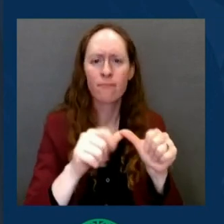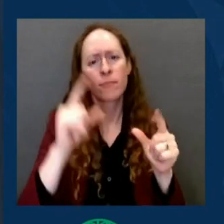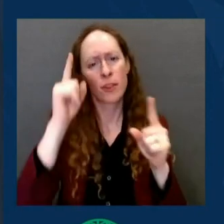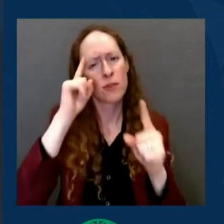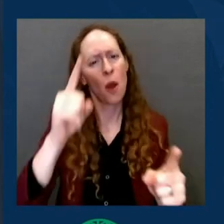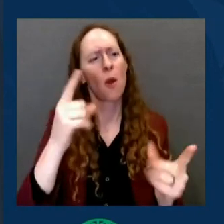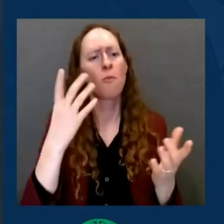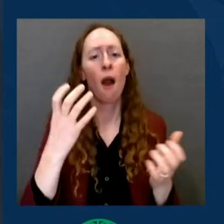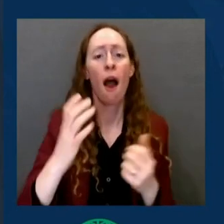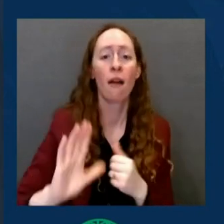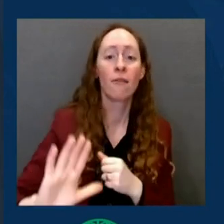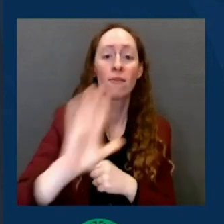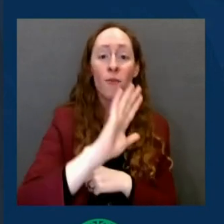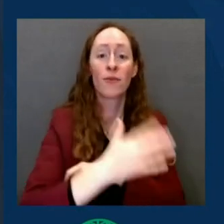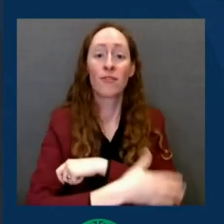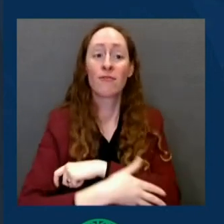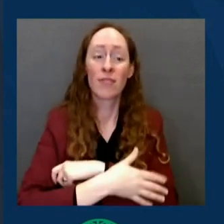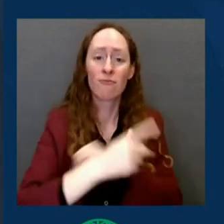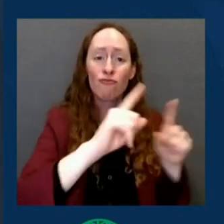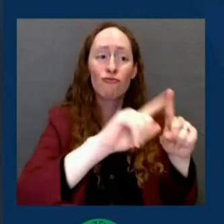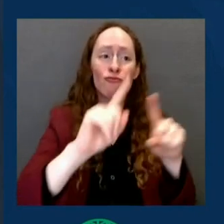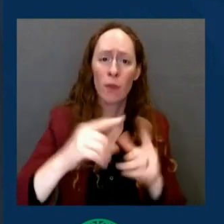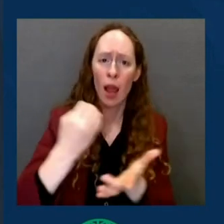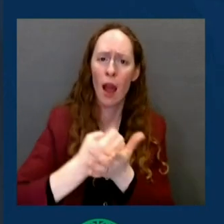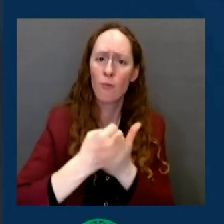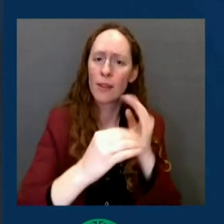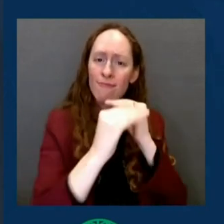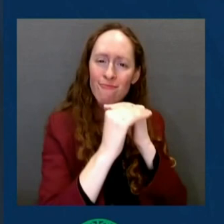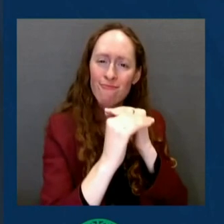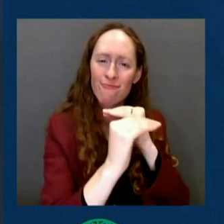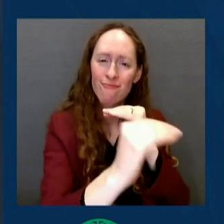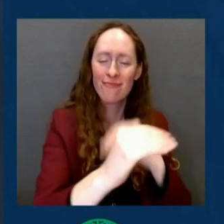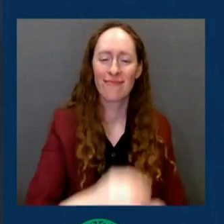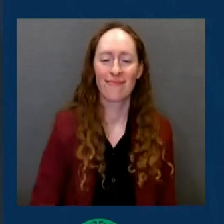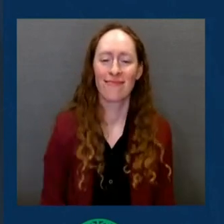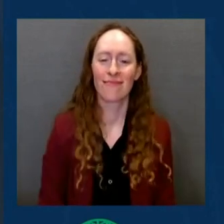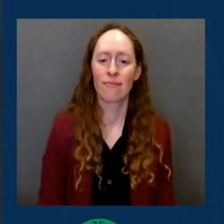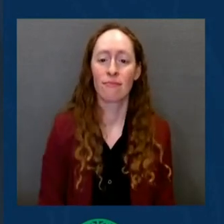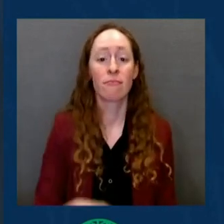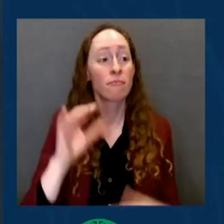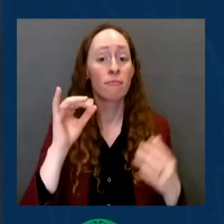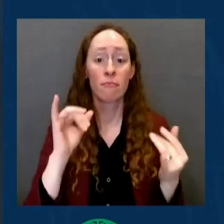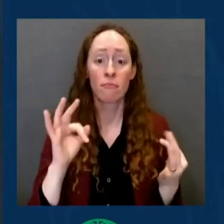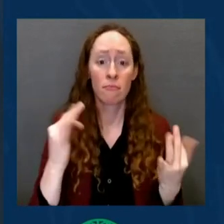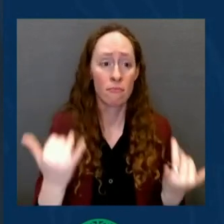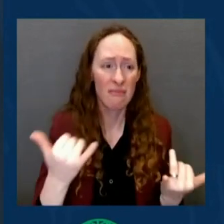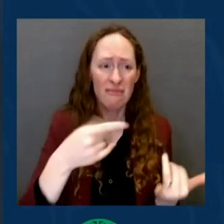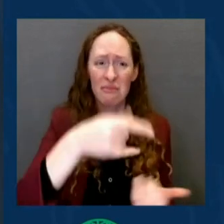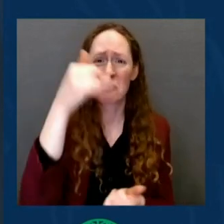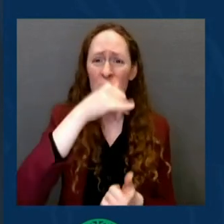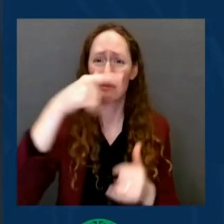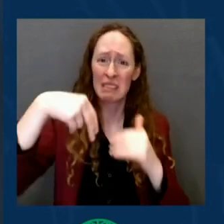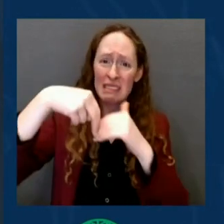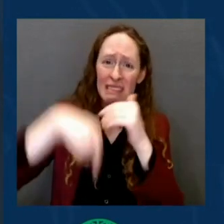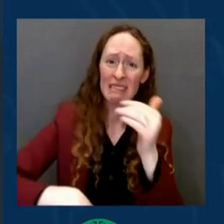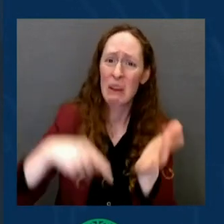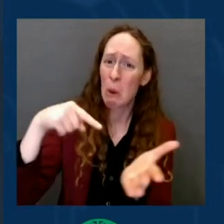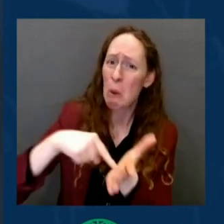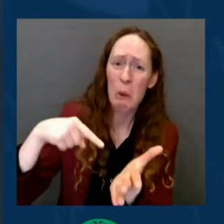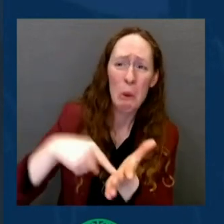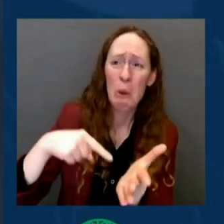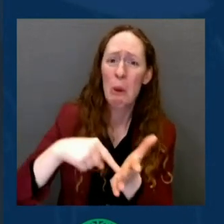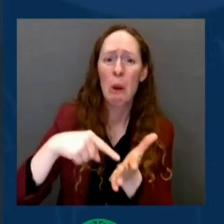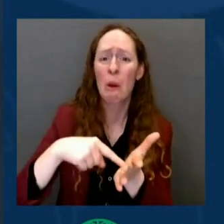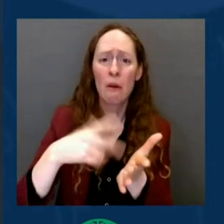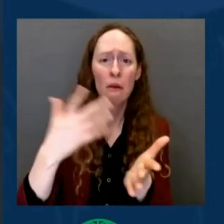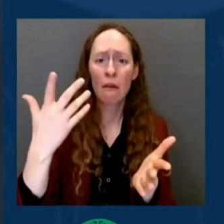debt relief so nations can prioritize their people, not backbreaking debt payments. And I'm asking the